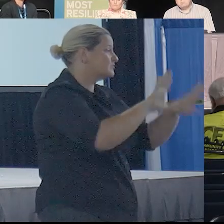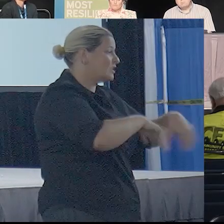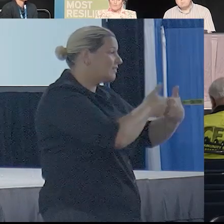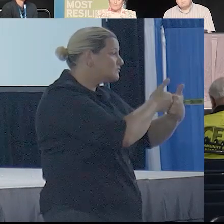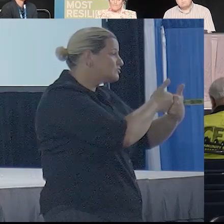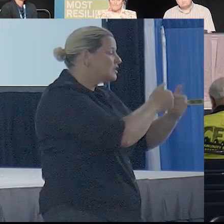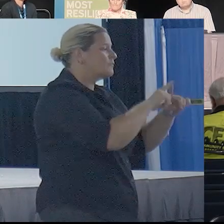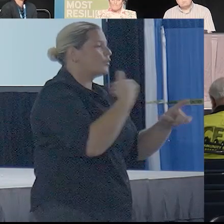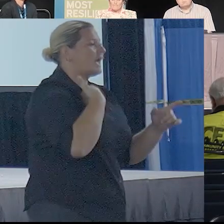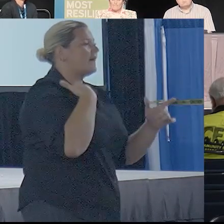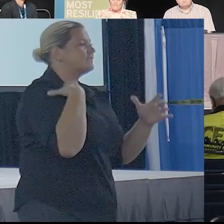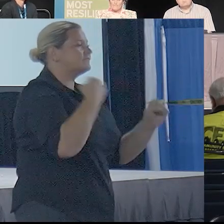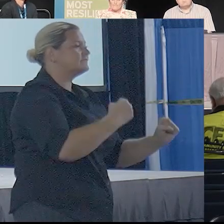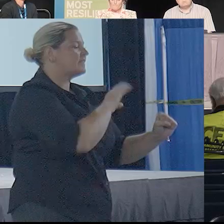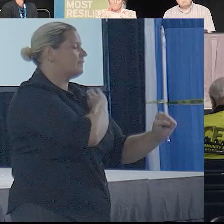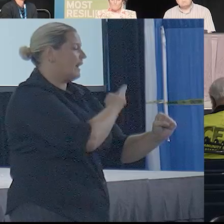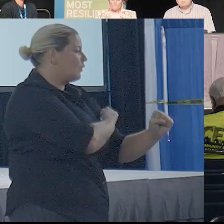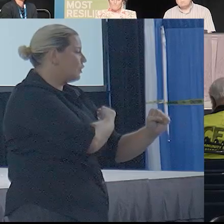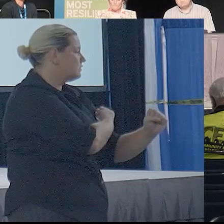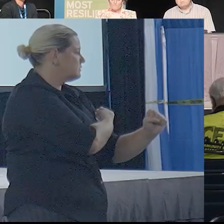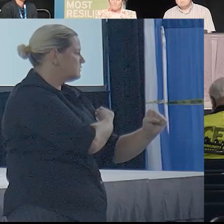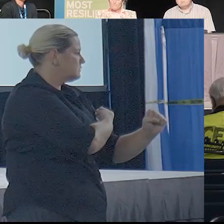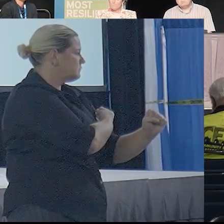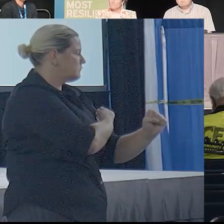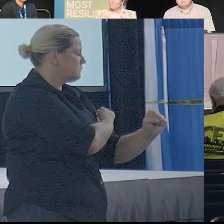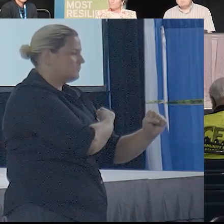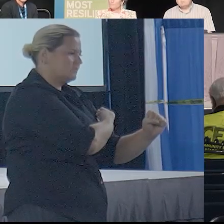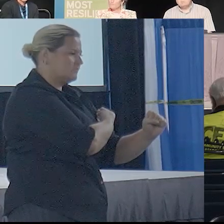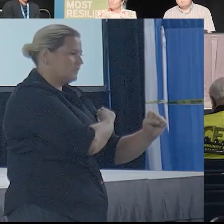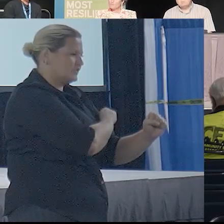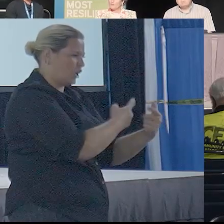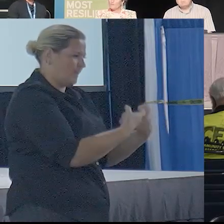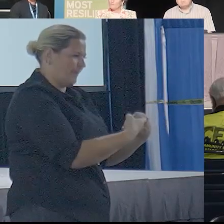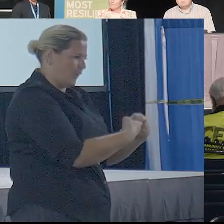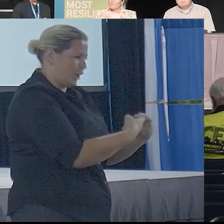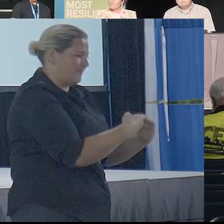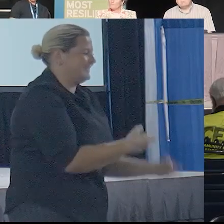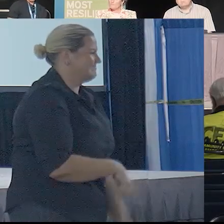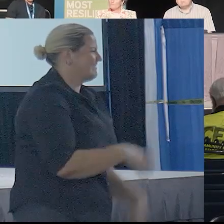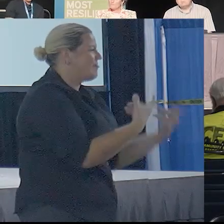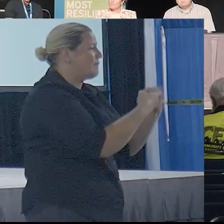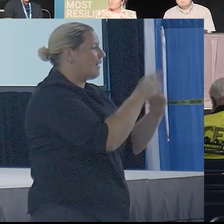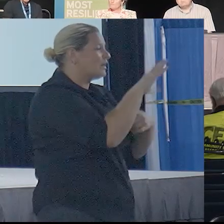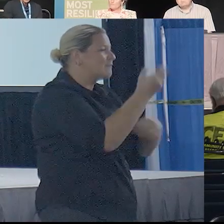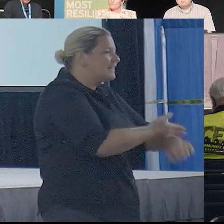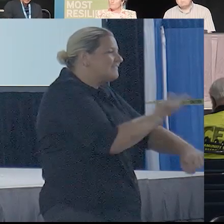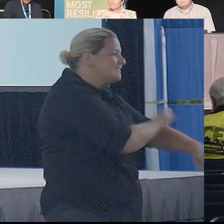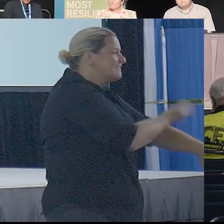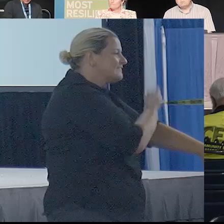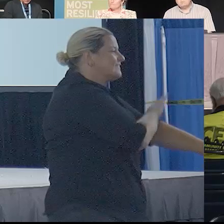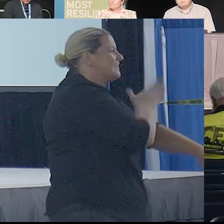the power. I know the power company has made a lot of improvements, but frankly, I have family members who are